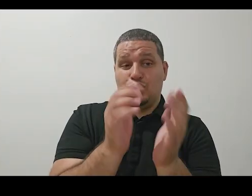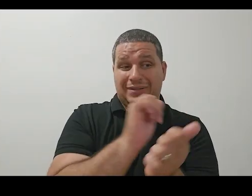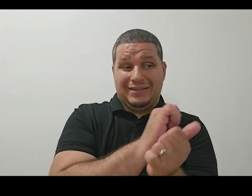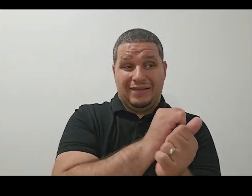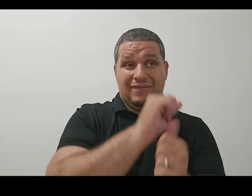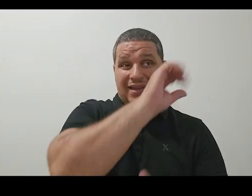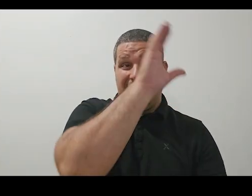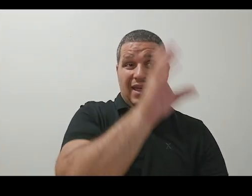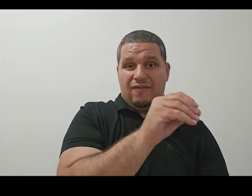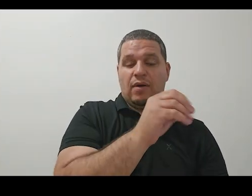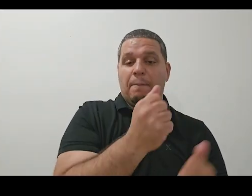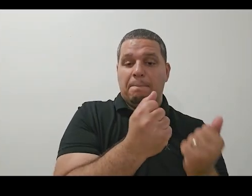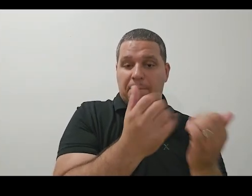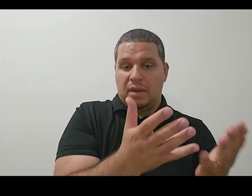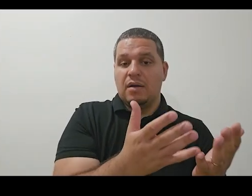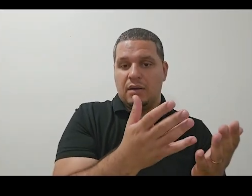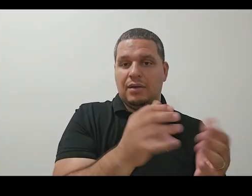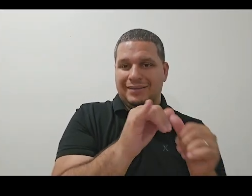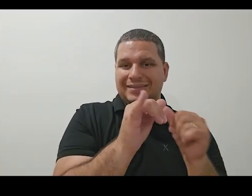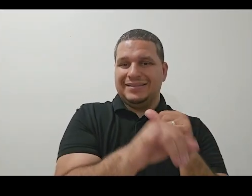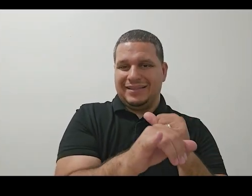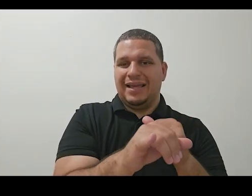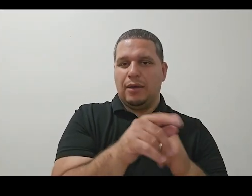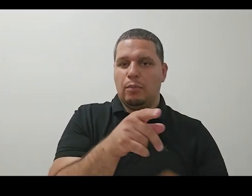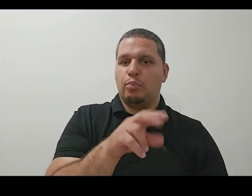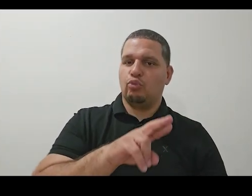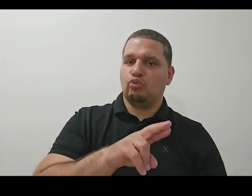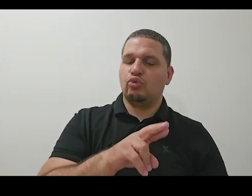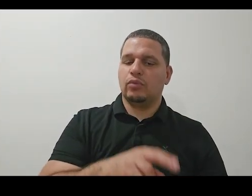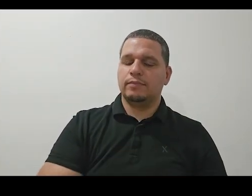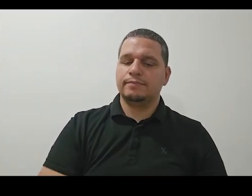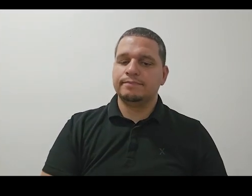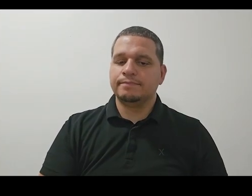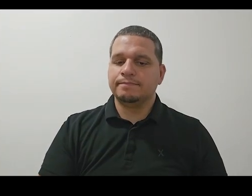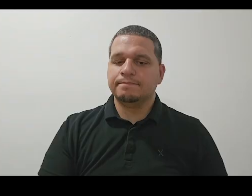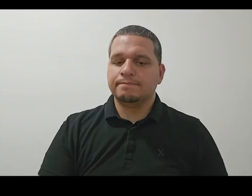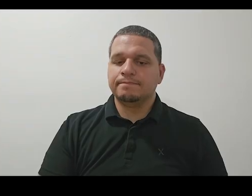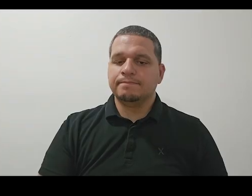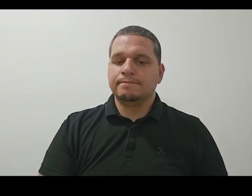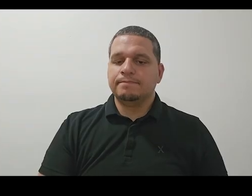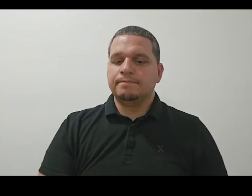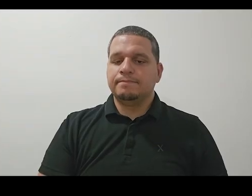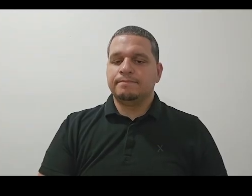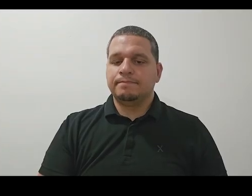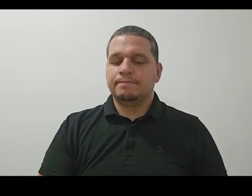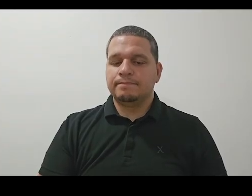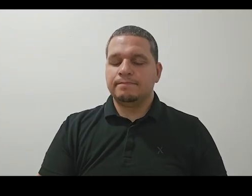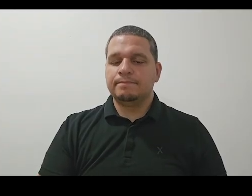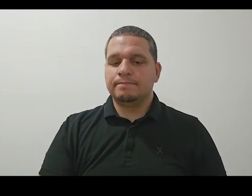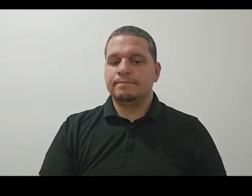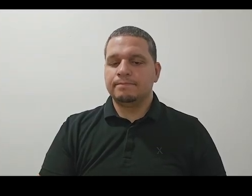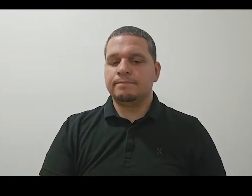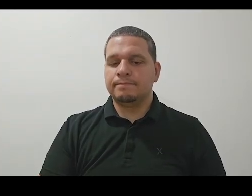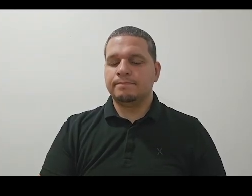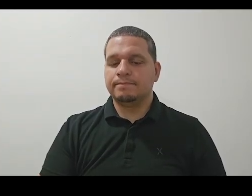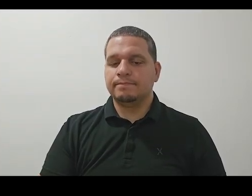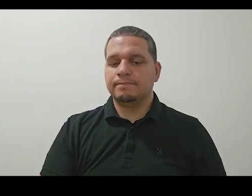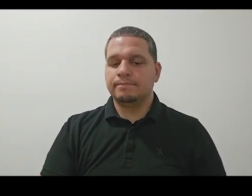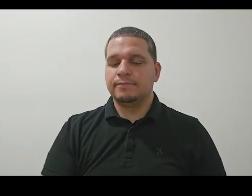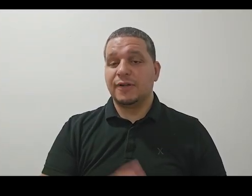slaves over from Africa, a lot of them stayed and resided in Puerto Rico.